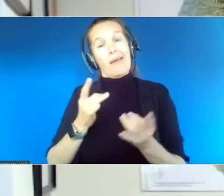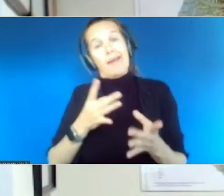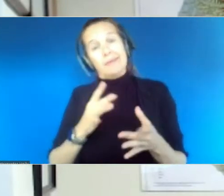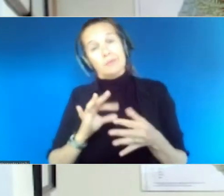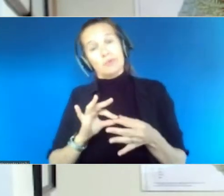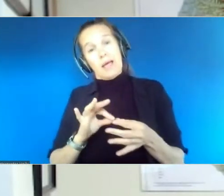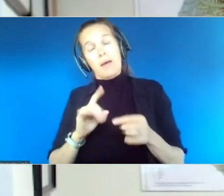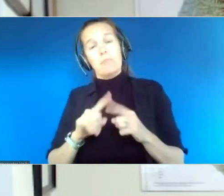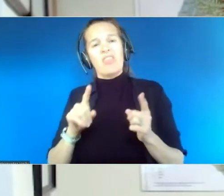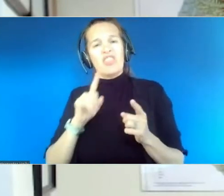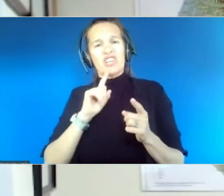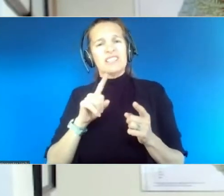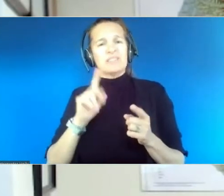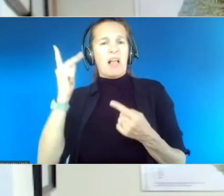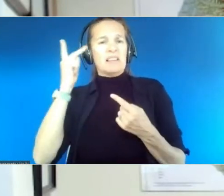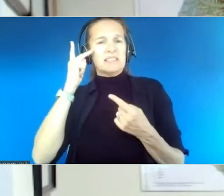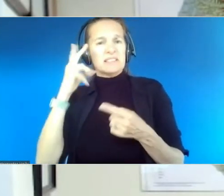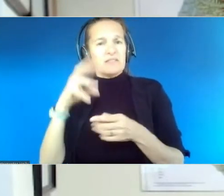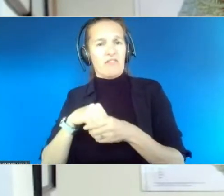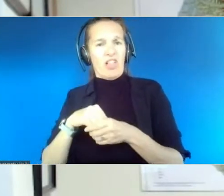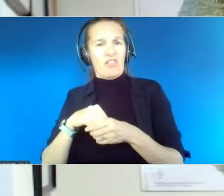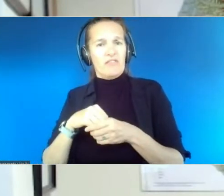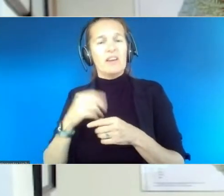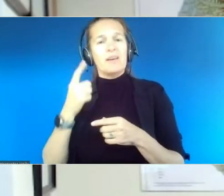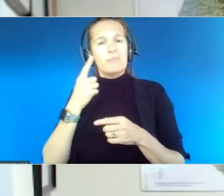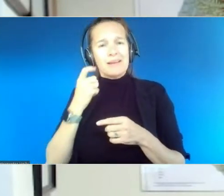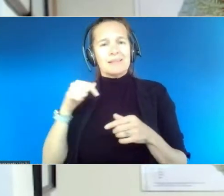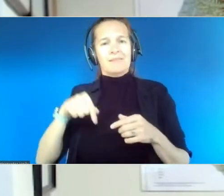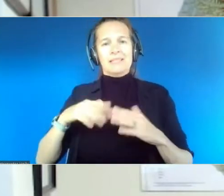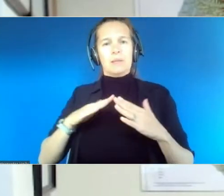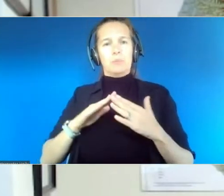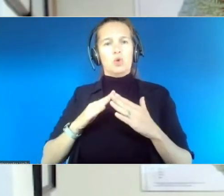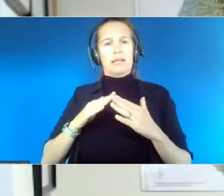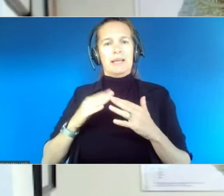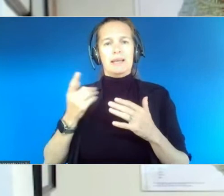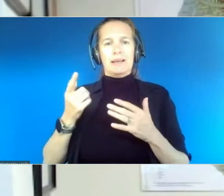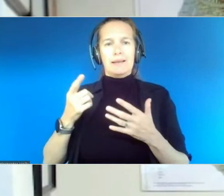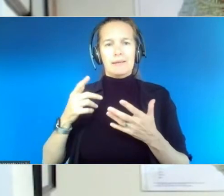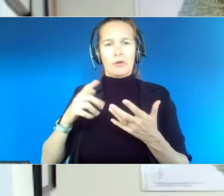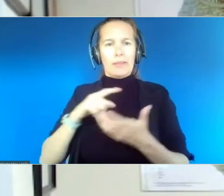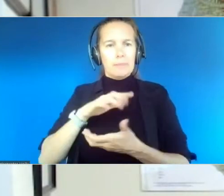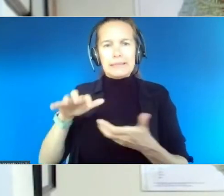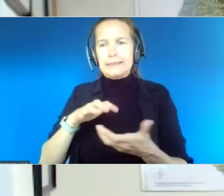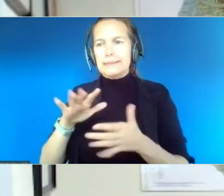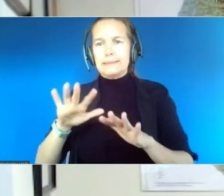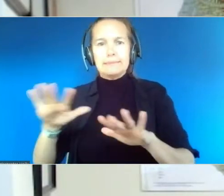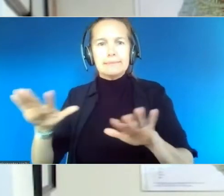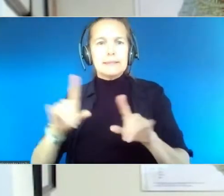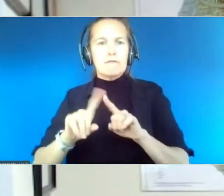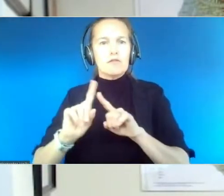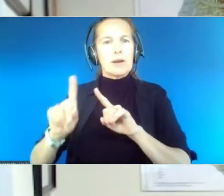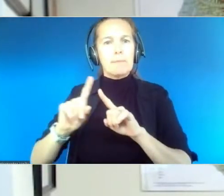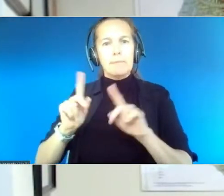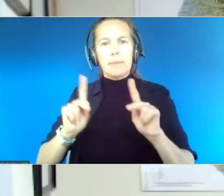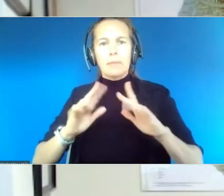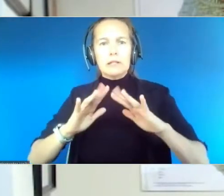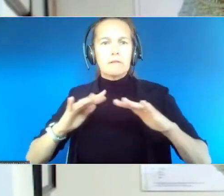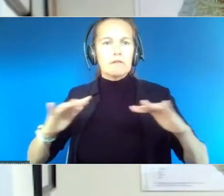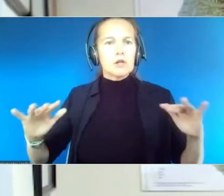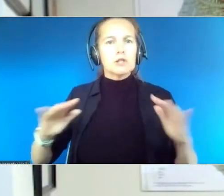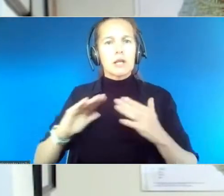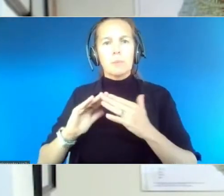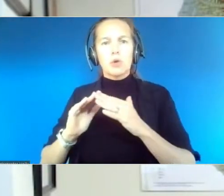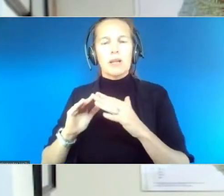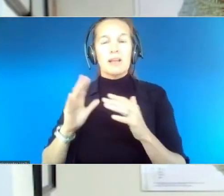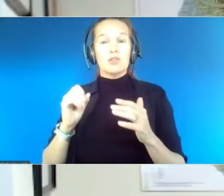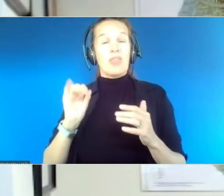understanding the sociology of the community, and we have a very mixed community. So that's why I backed off of the mandate for vaccines